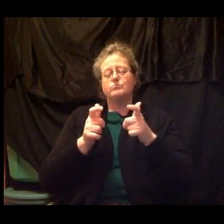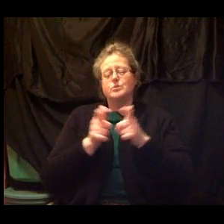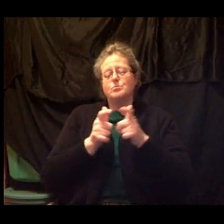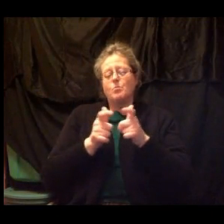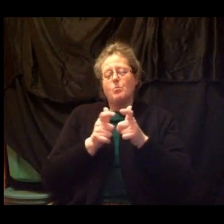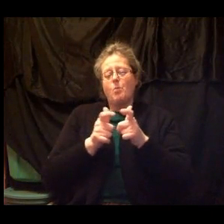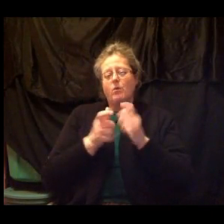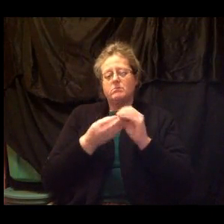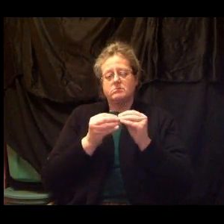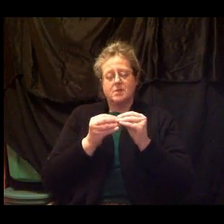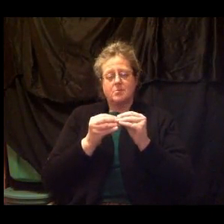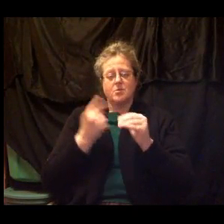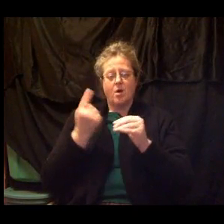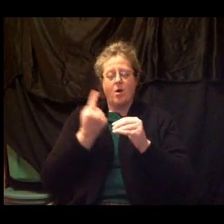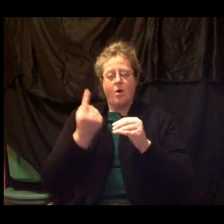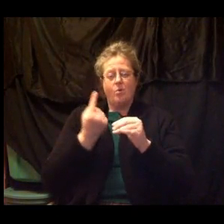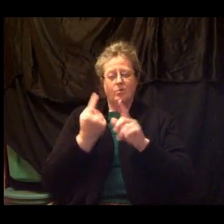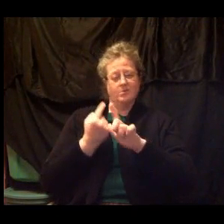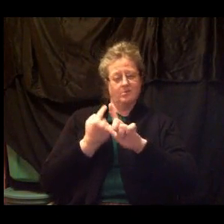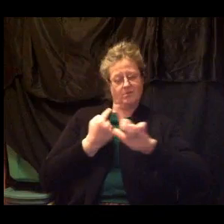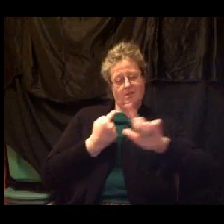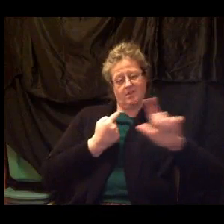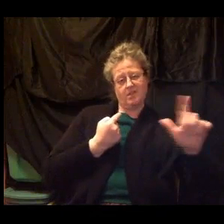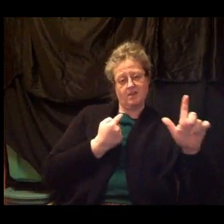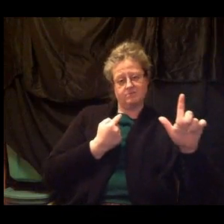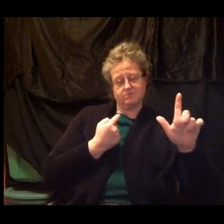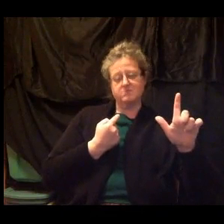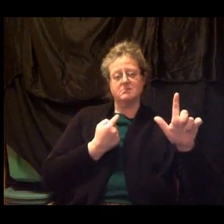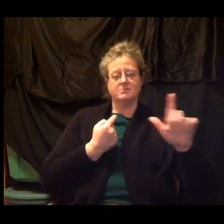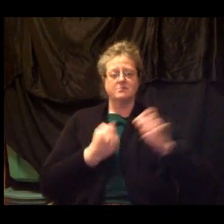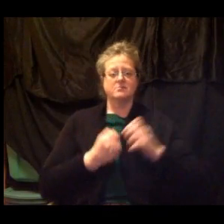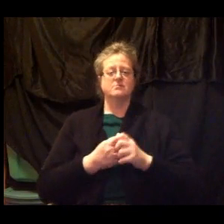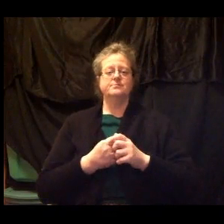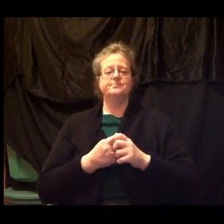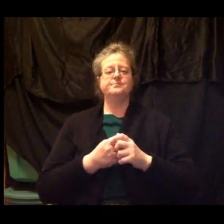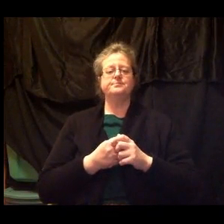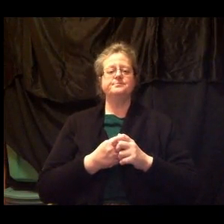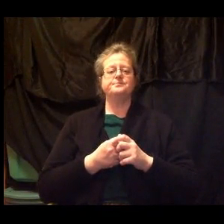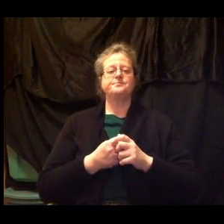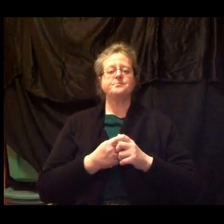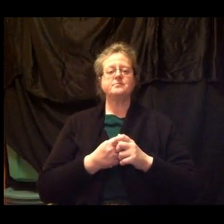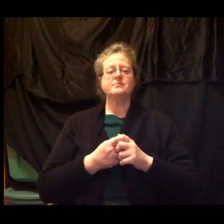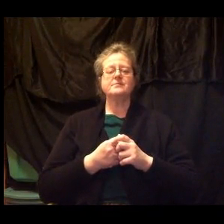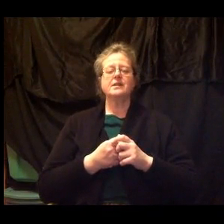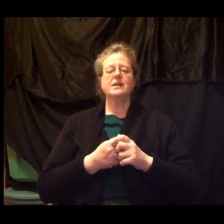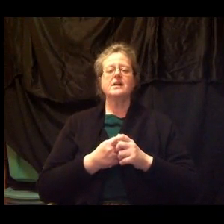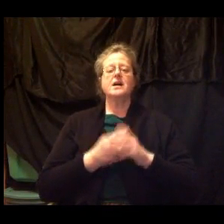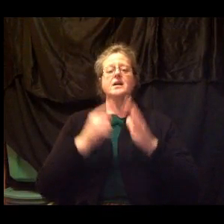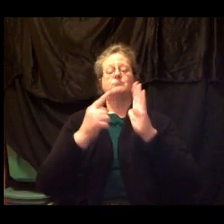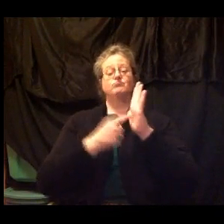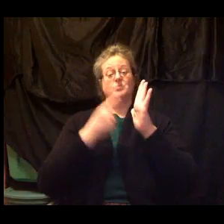Now, this is a little bit dangerous, ladies and gentlemen, because sometimes our number line looks